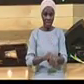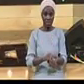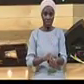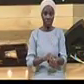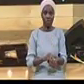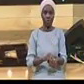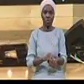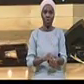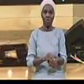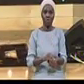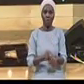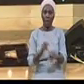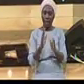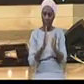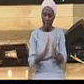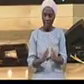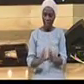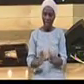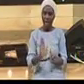Prepare your heart